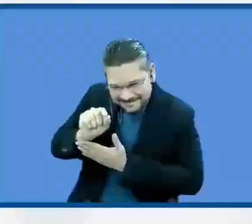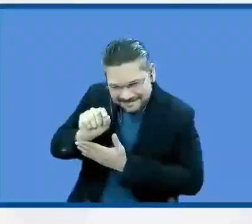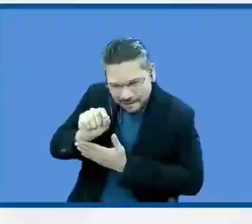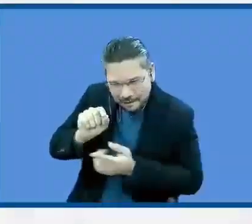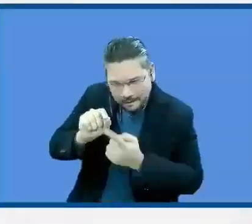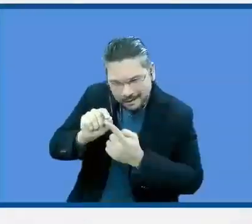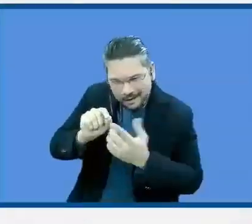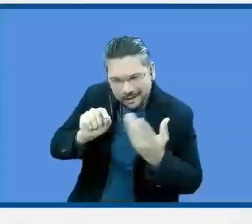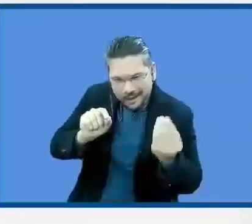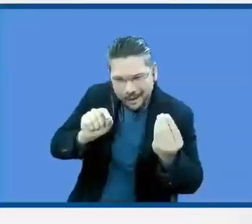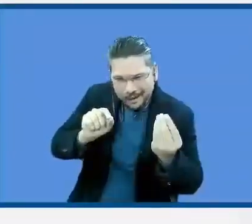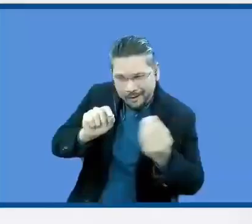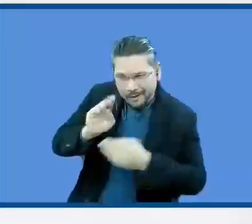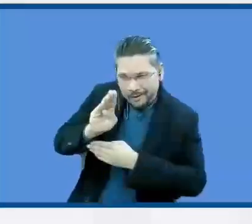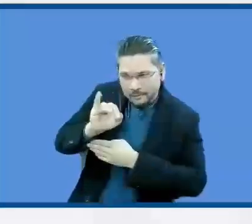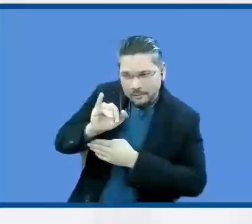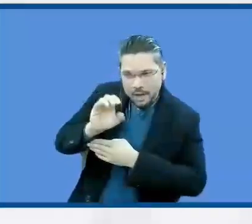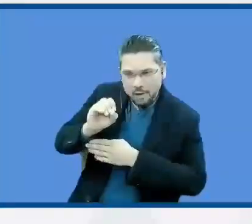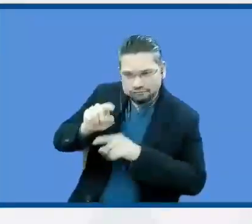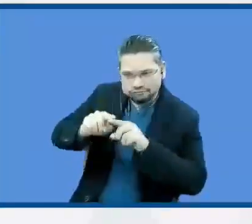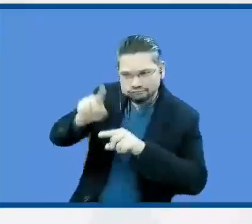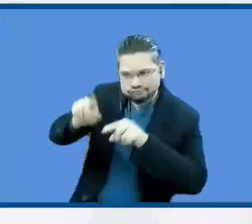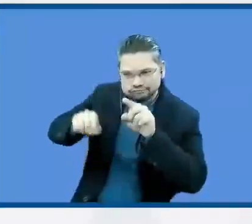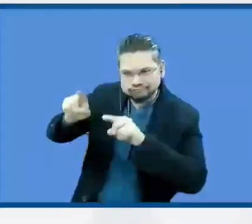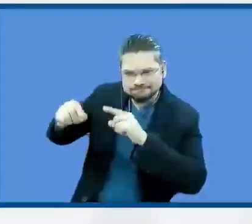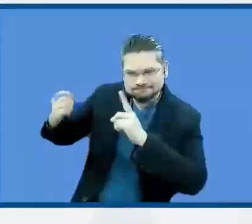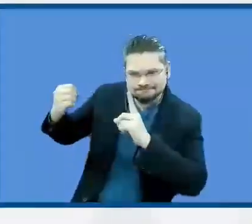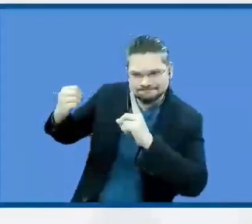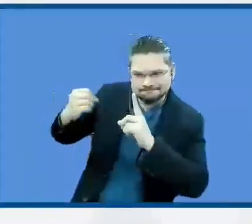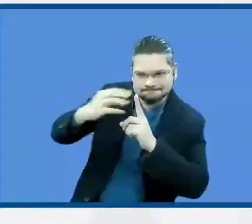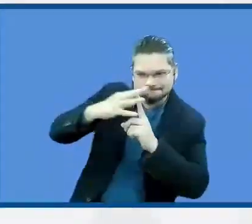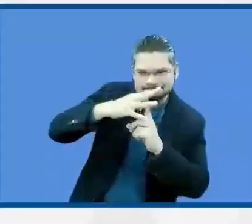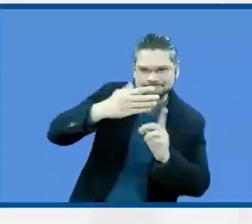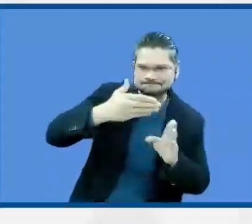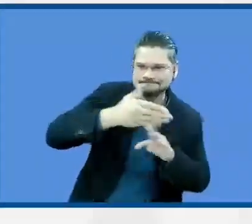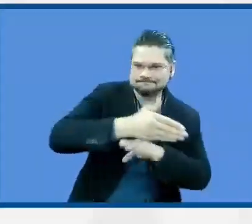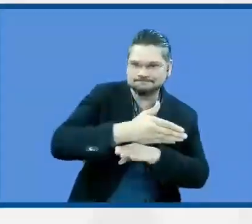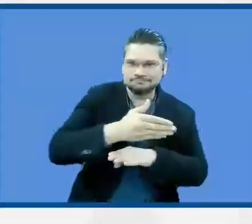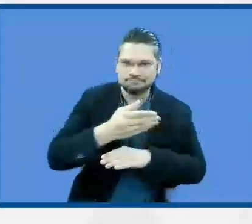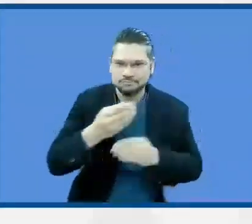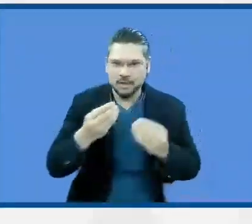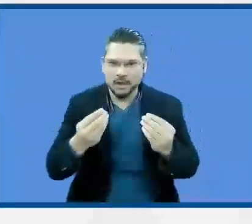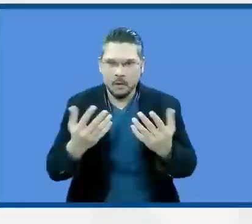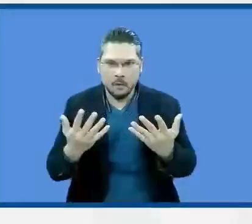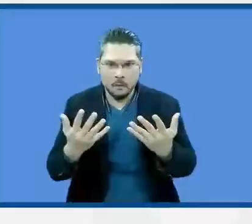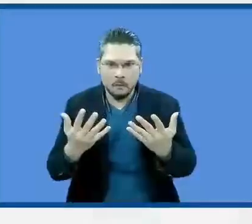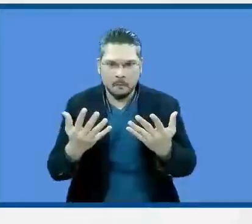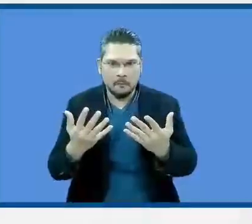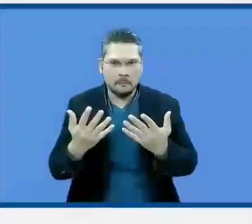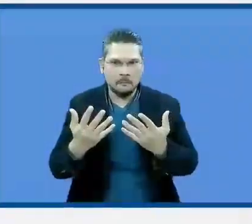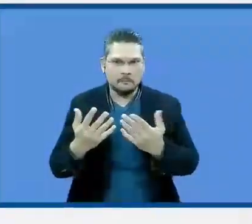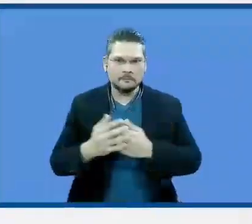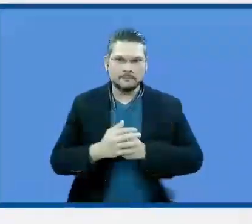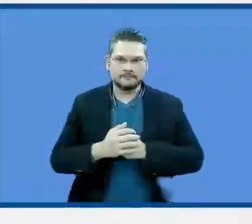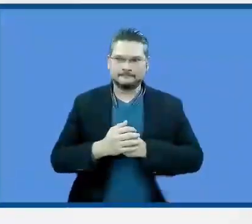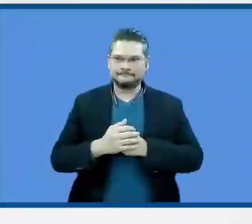much about the ecosystem services that we use, often without thinking where they come from